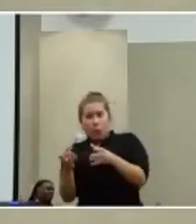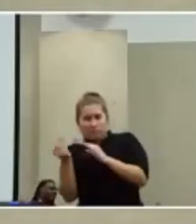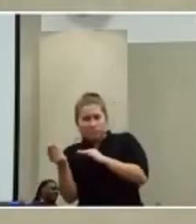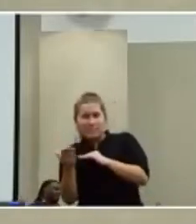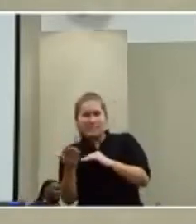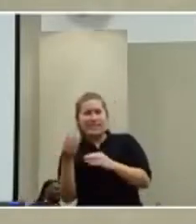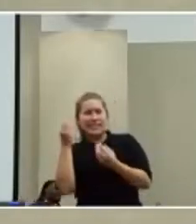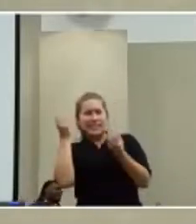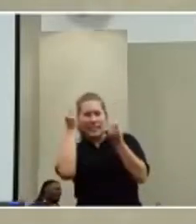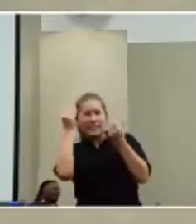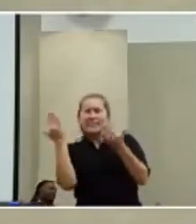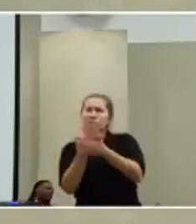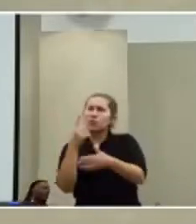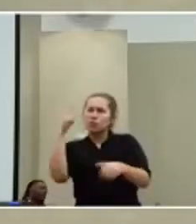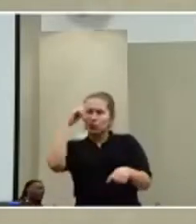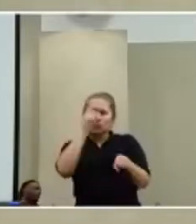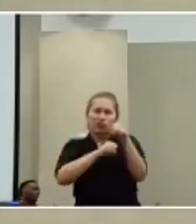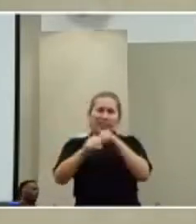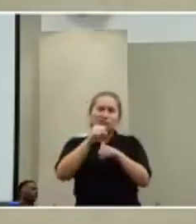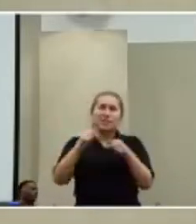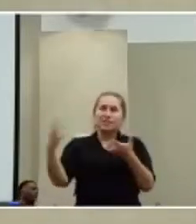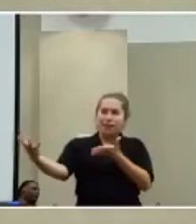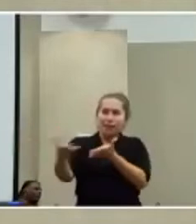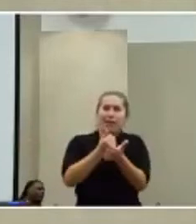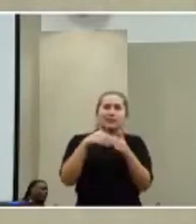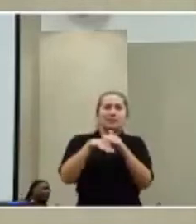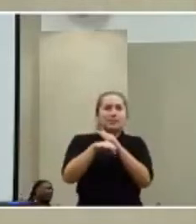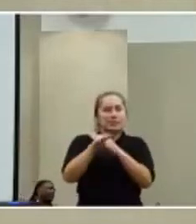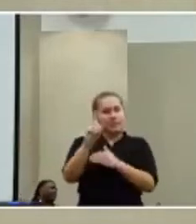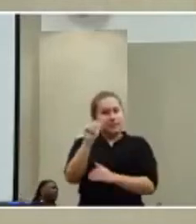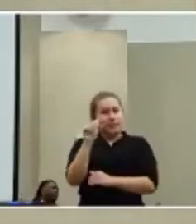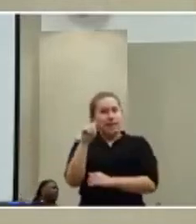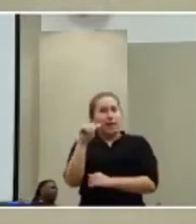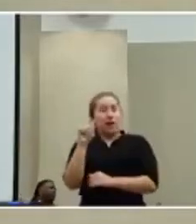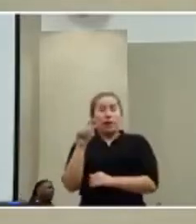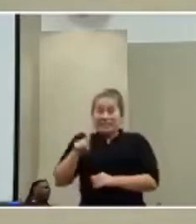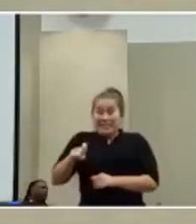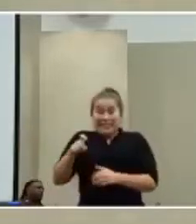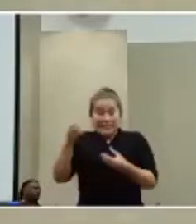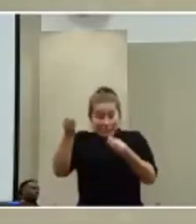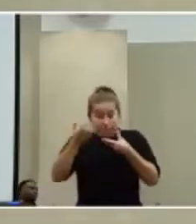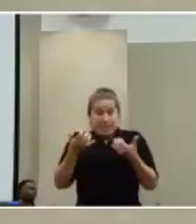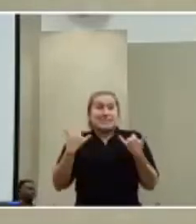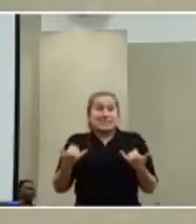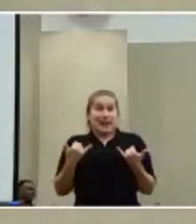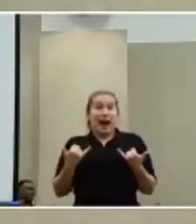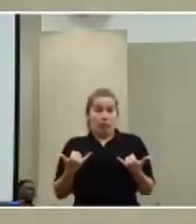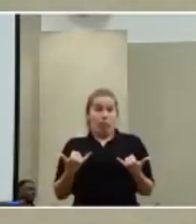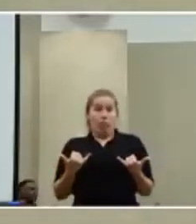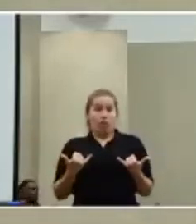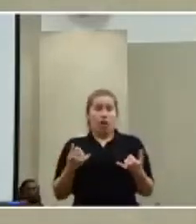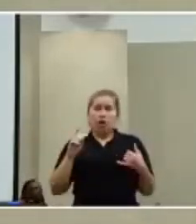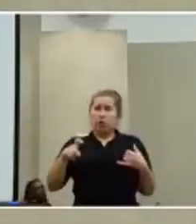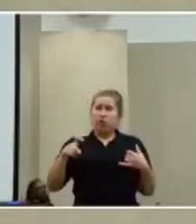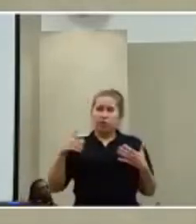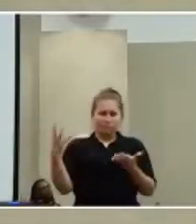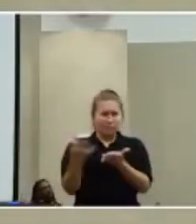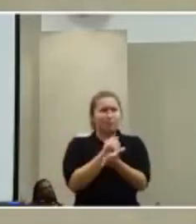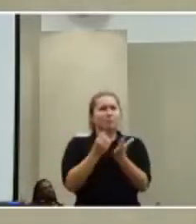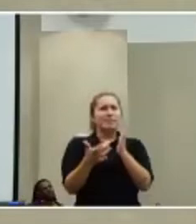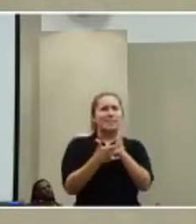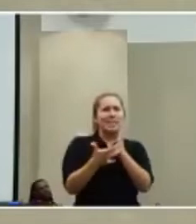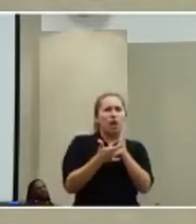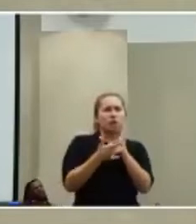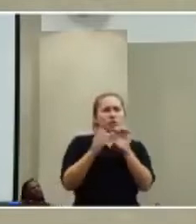to collect accessibility data. We need this data in real time, and we should leverage technology